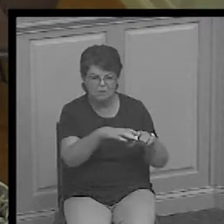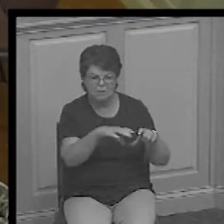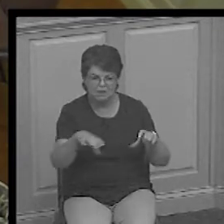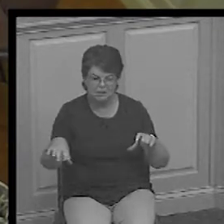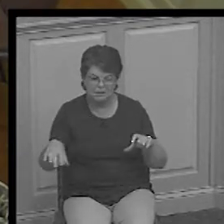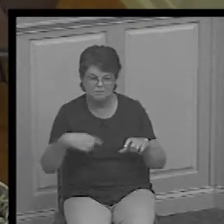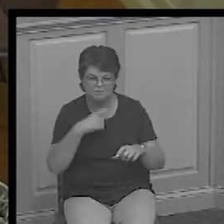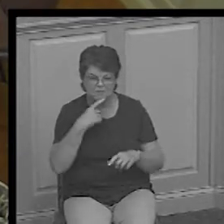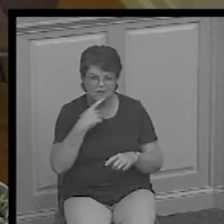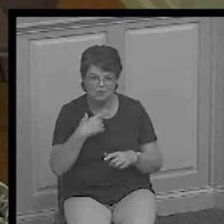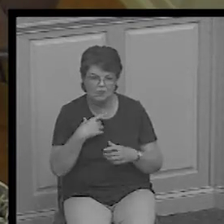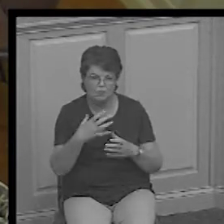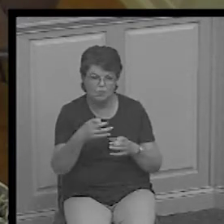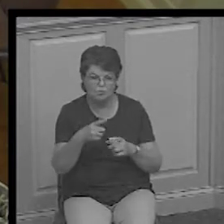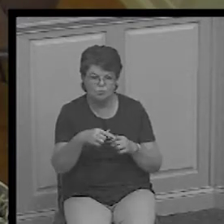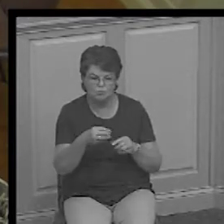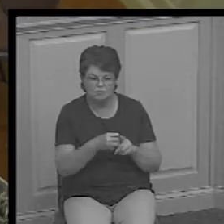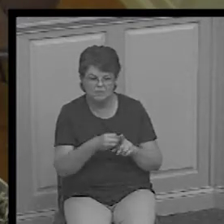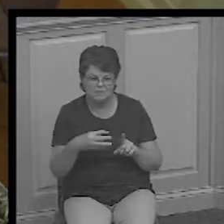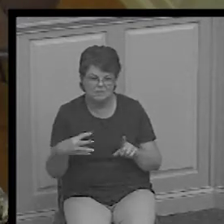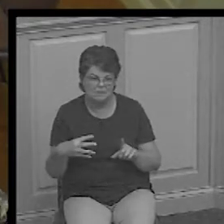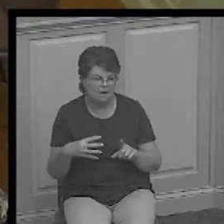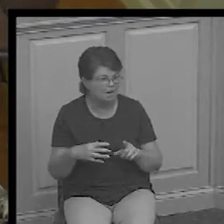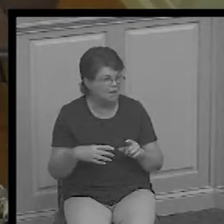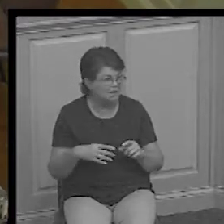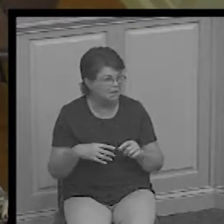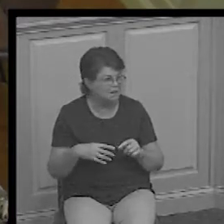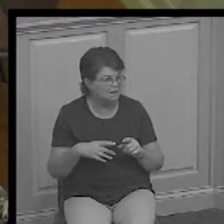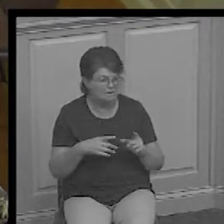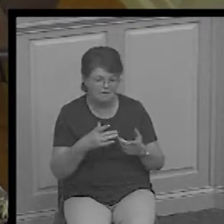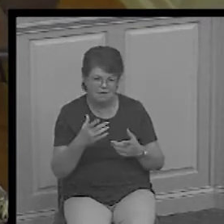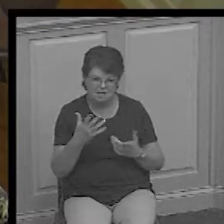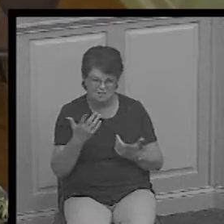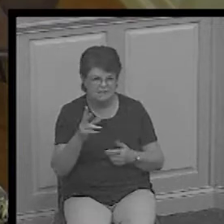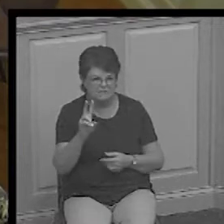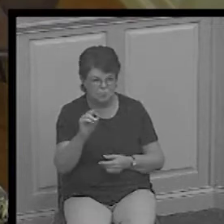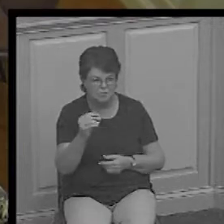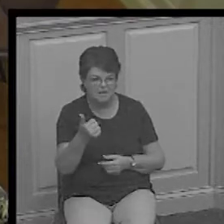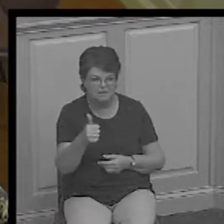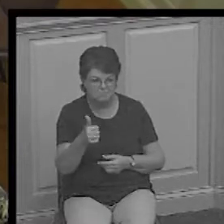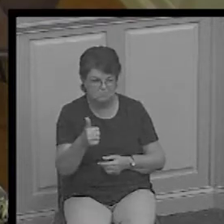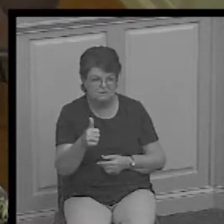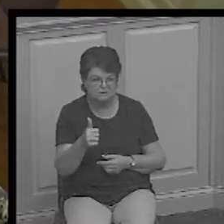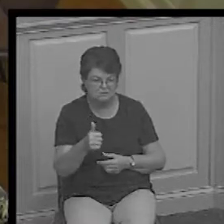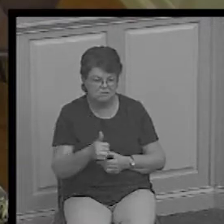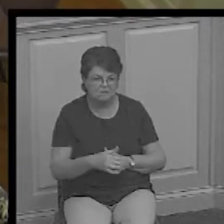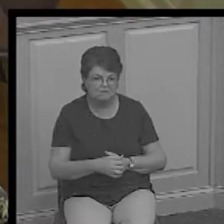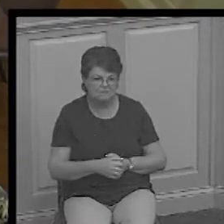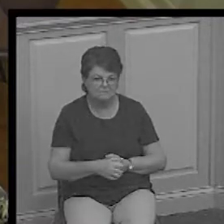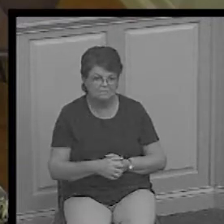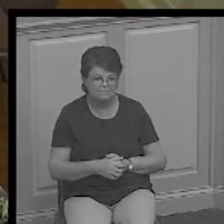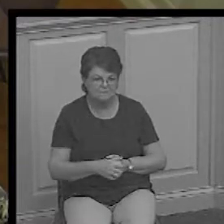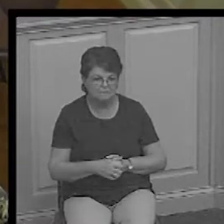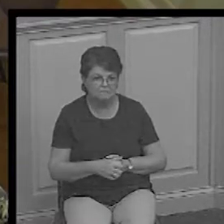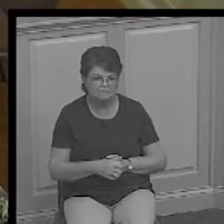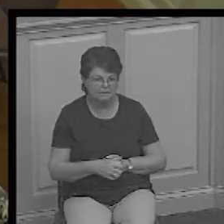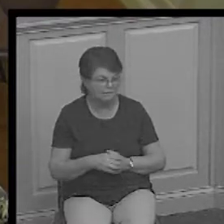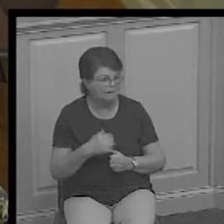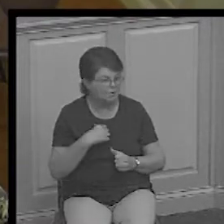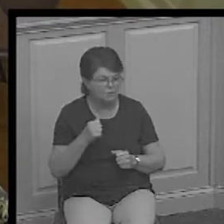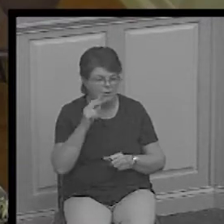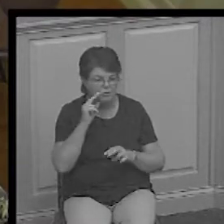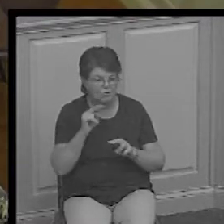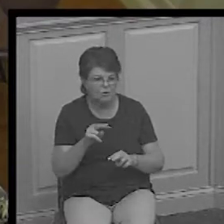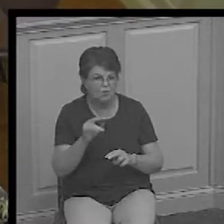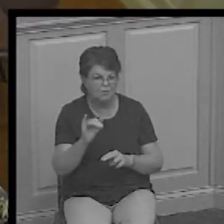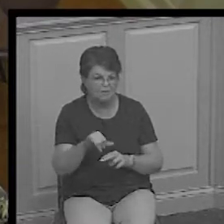want you to expand That this may block. be old, Okay. that's at least 2010. Yeah, yeah. We could look That back